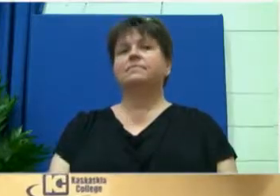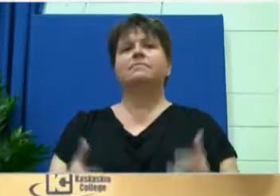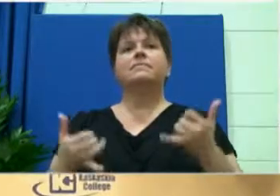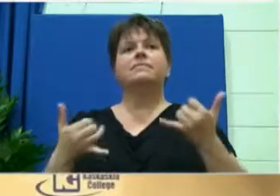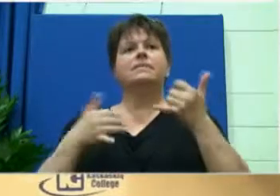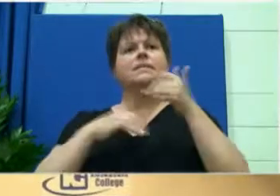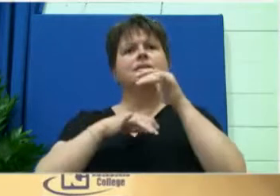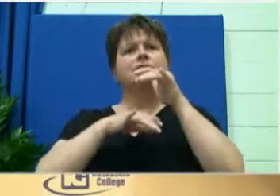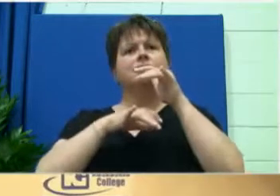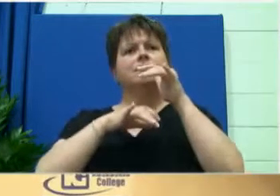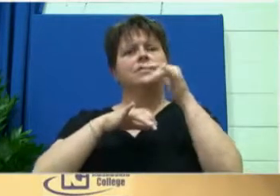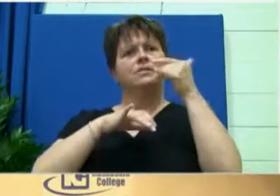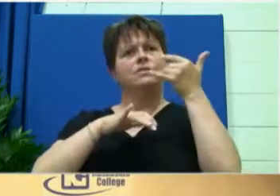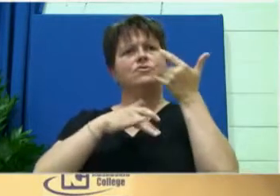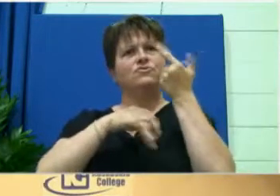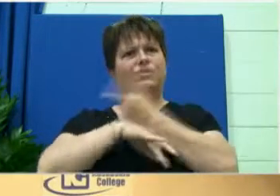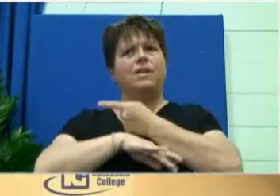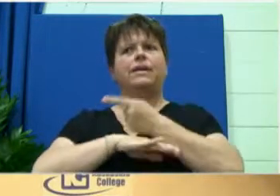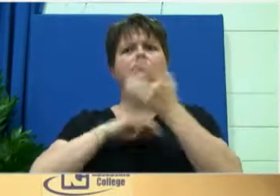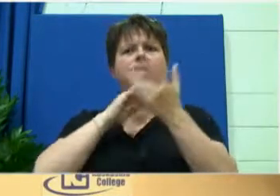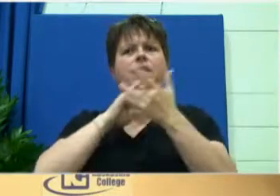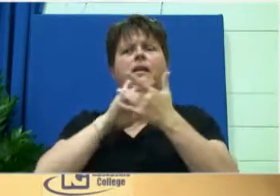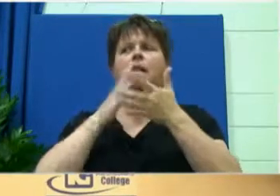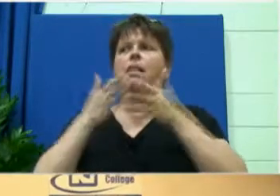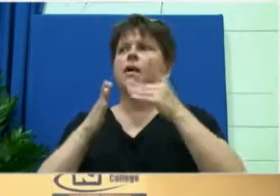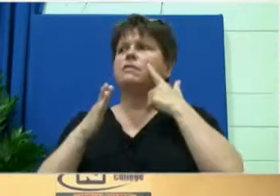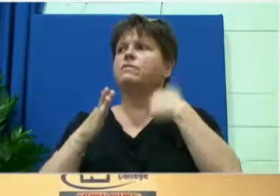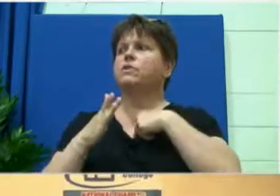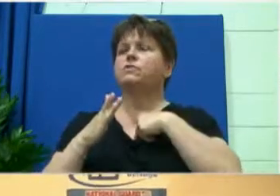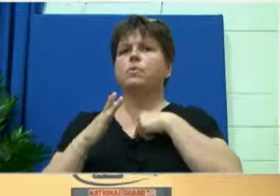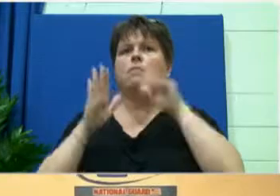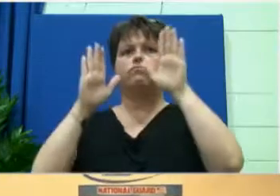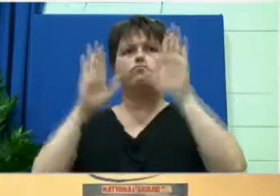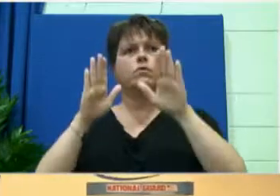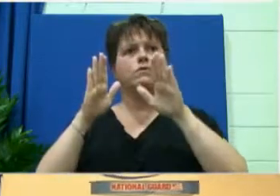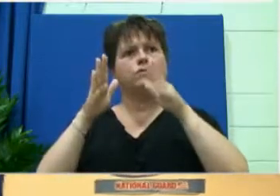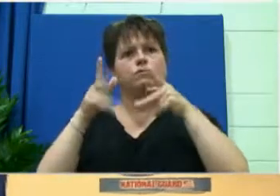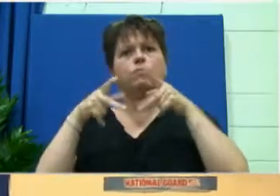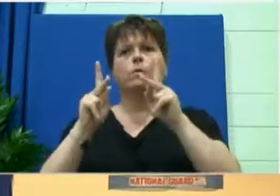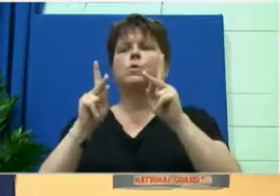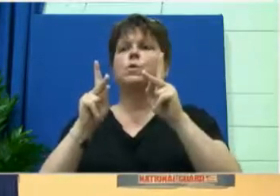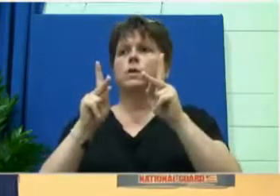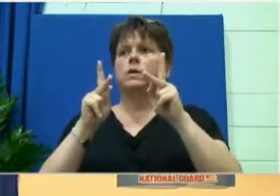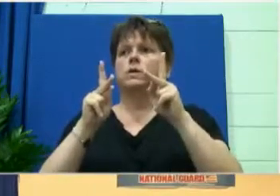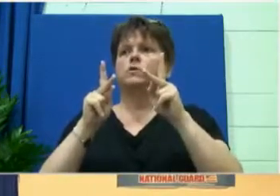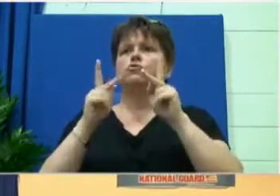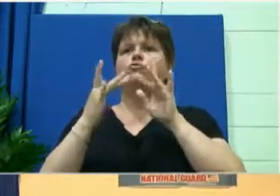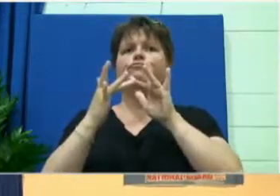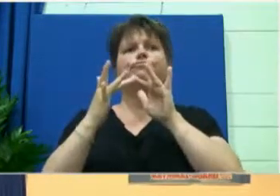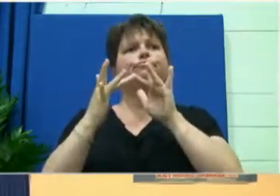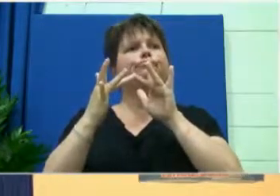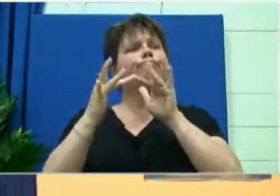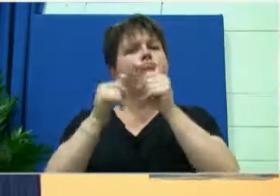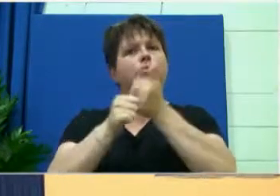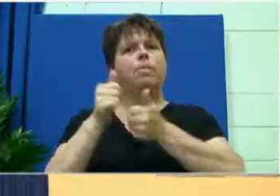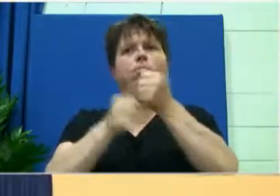Today's technology allows us to have a greater opportunity to keep in touch with one